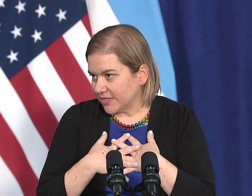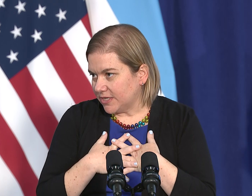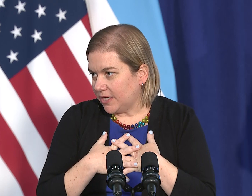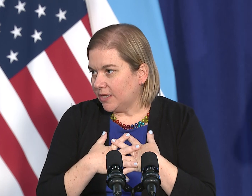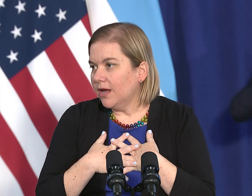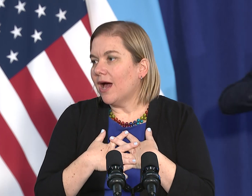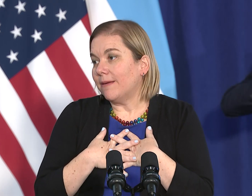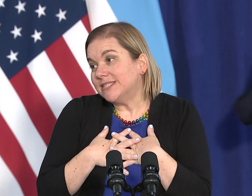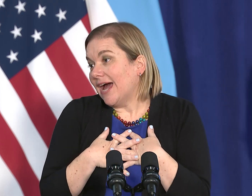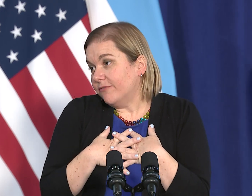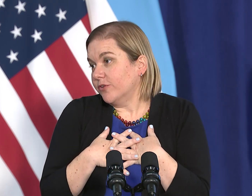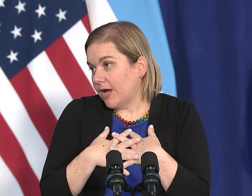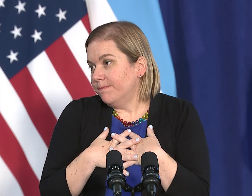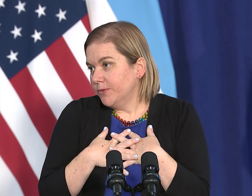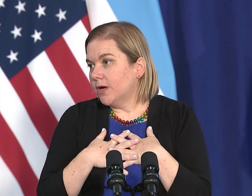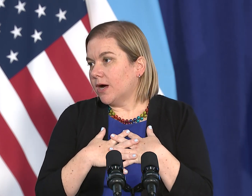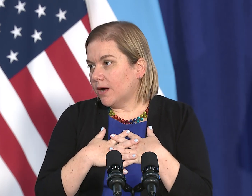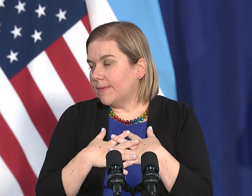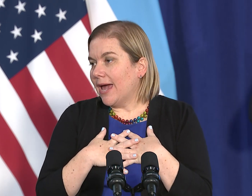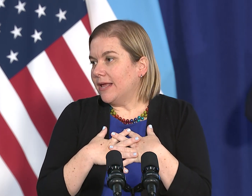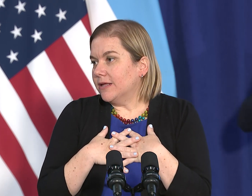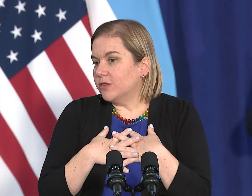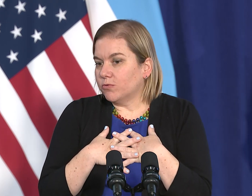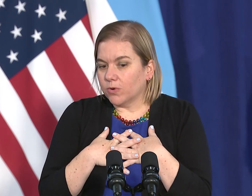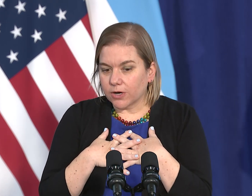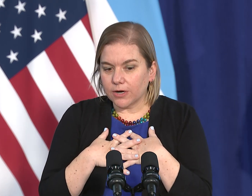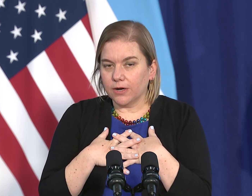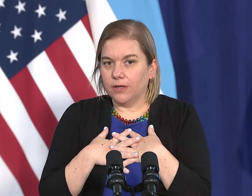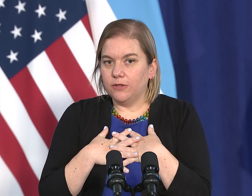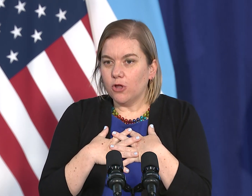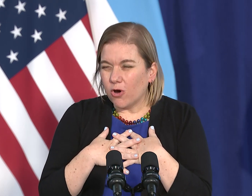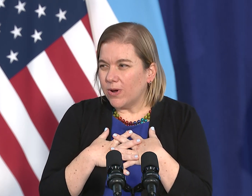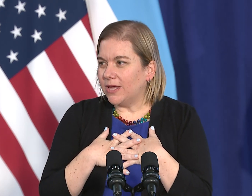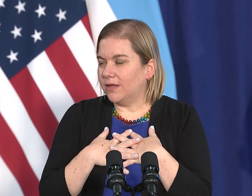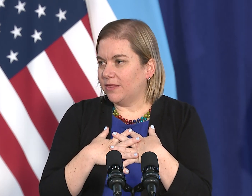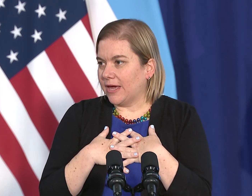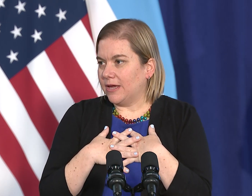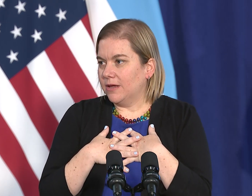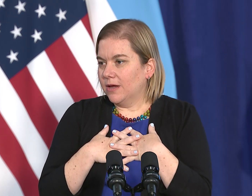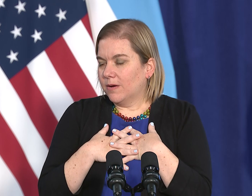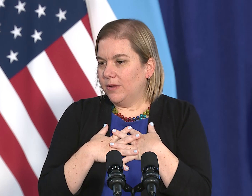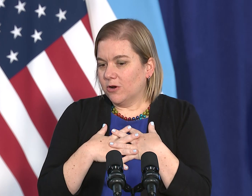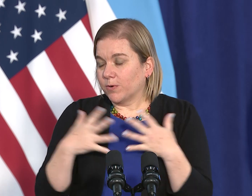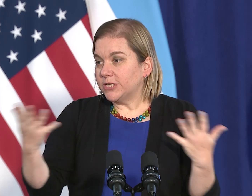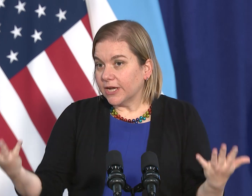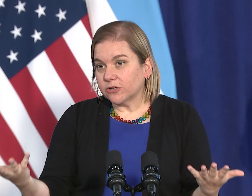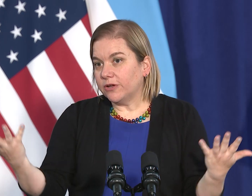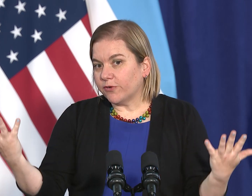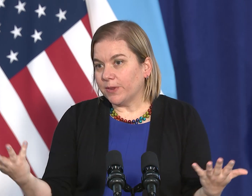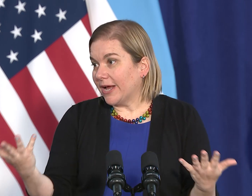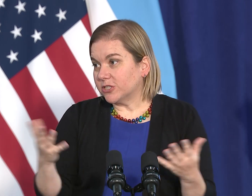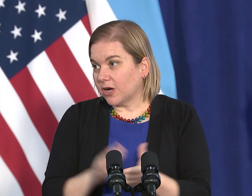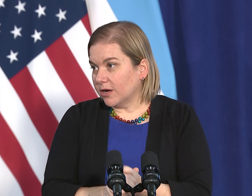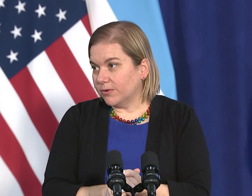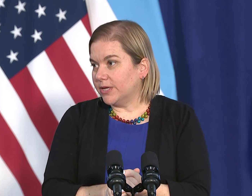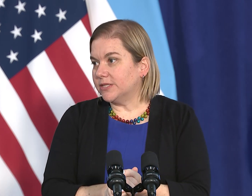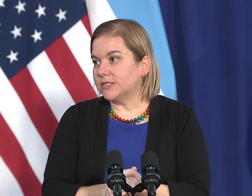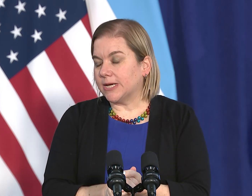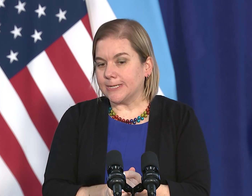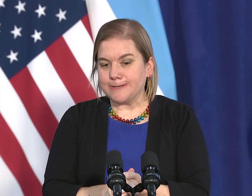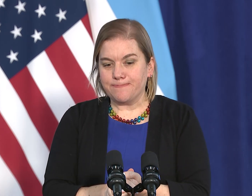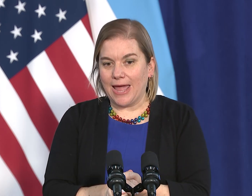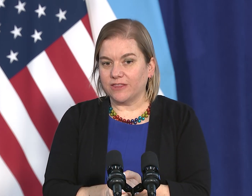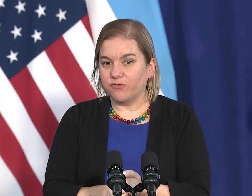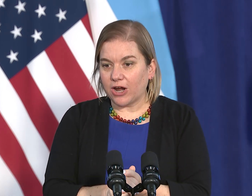not vaccinated. I'm sad for them. And the work, knowing that, particularly for Black